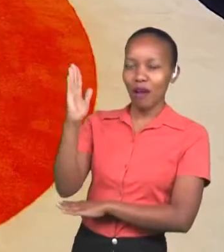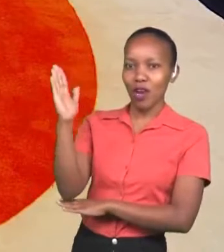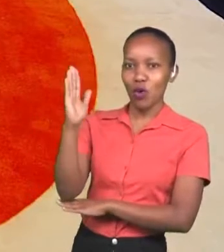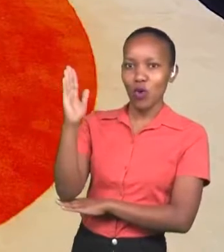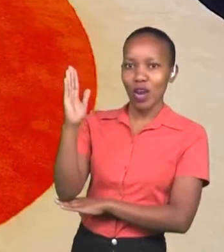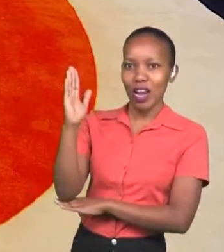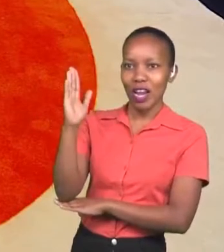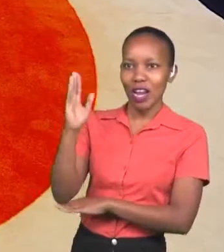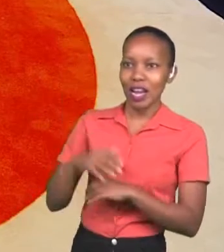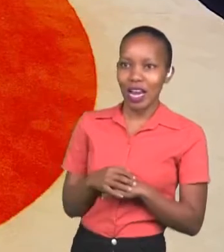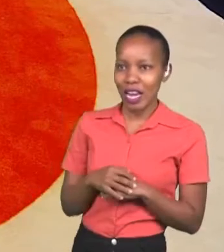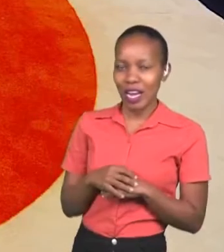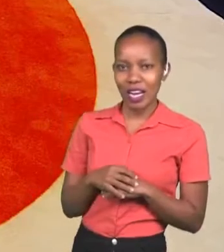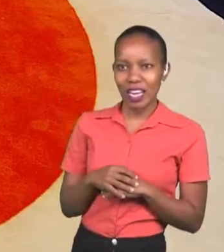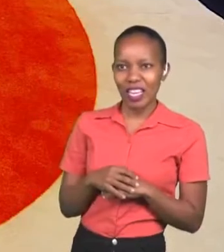Wow.